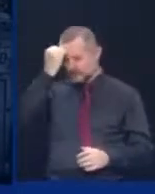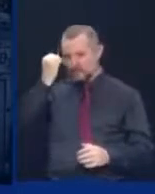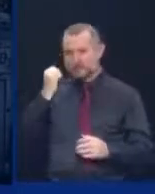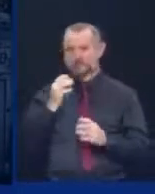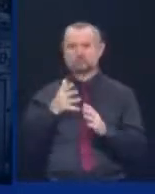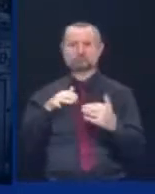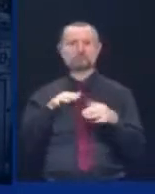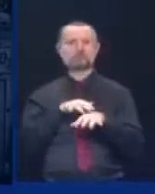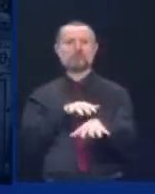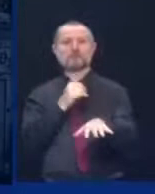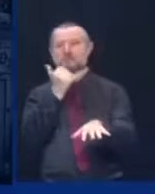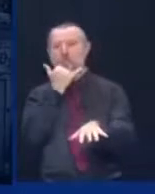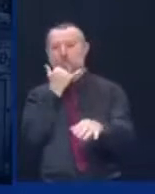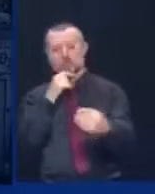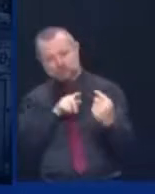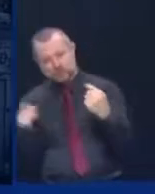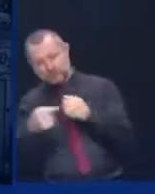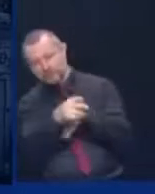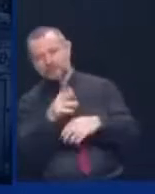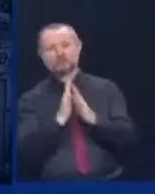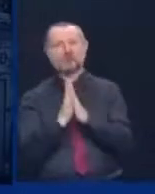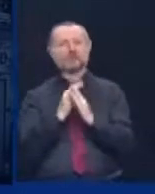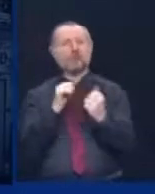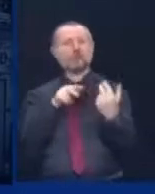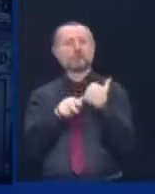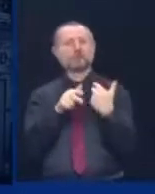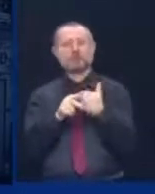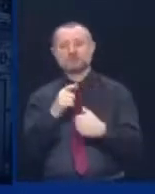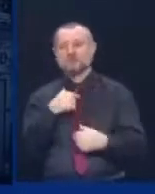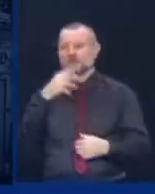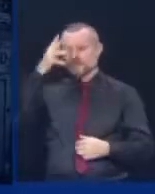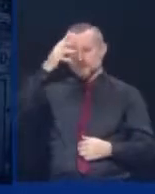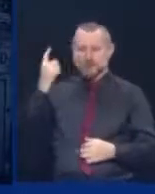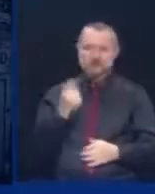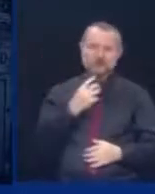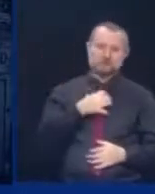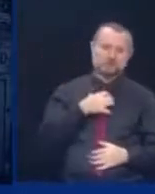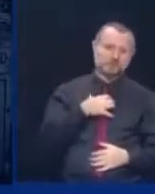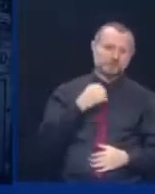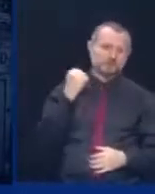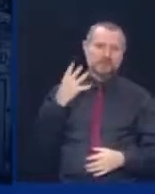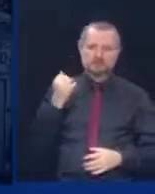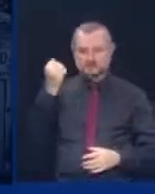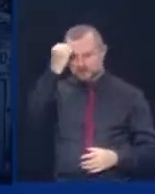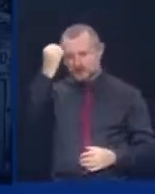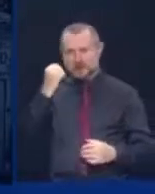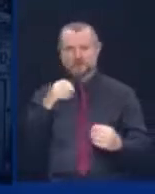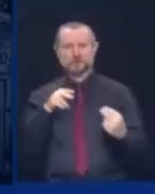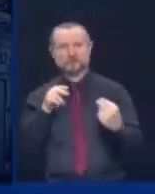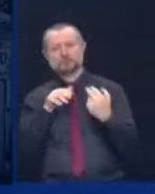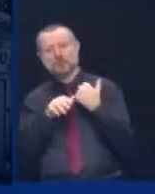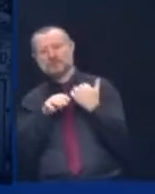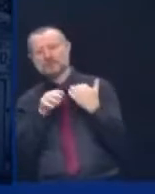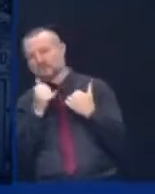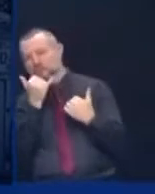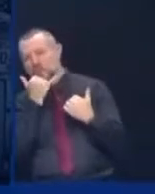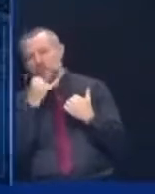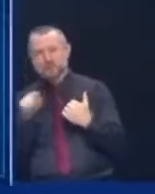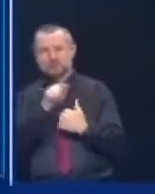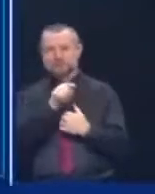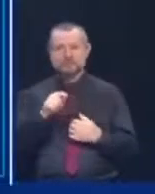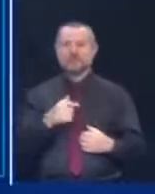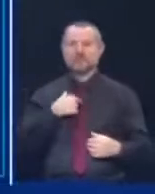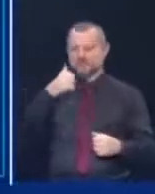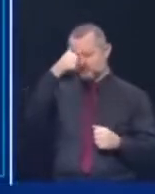in New York City. But my father complained about a lot of dumb traffic patterns in New York City. But I remember this